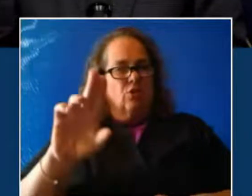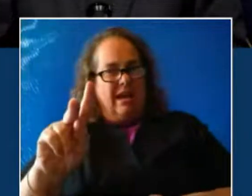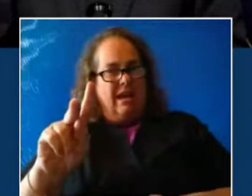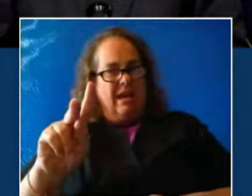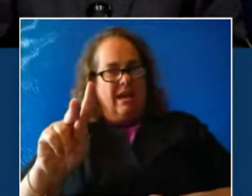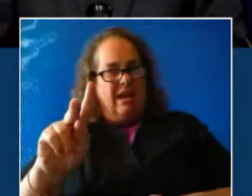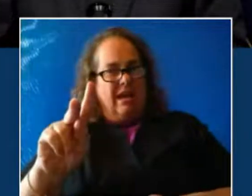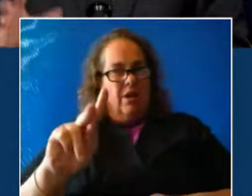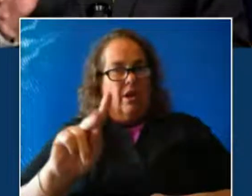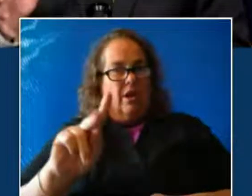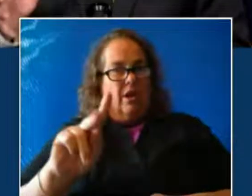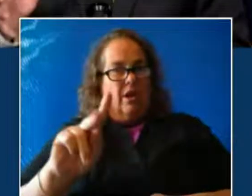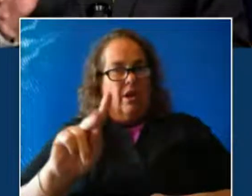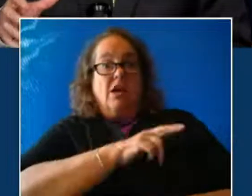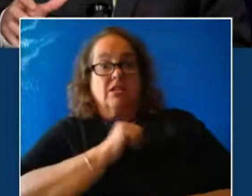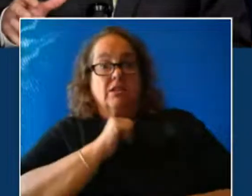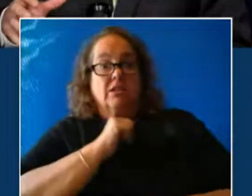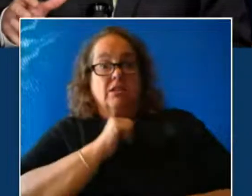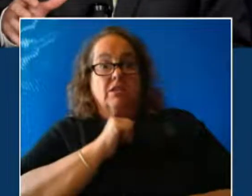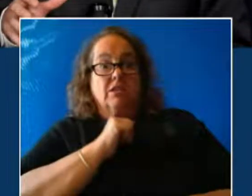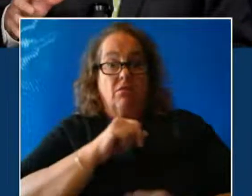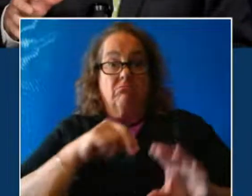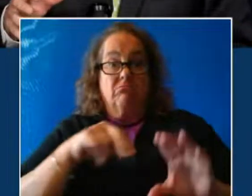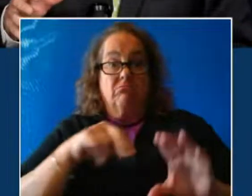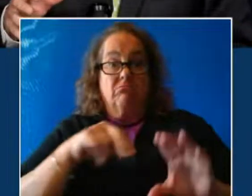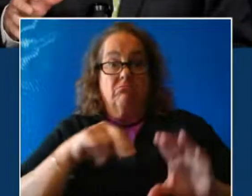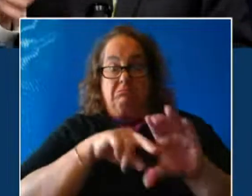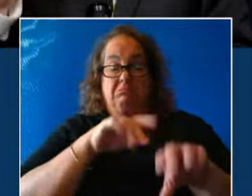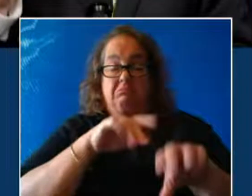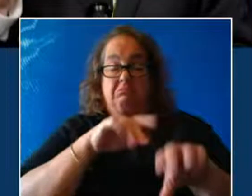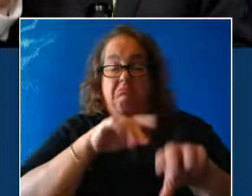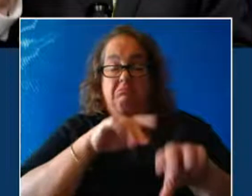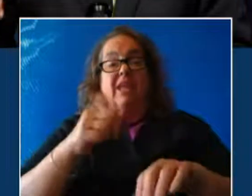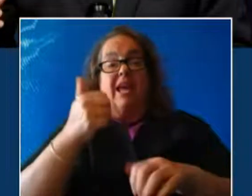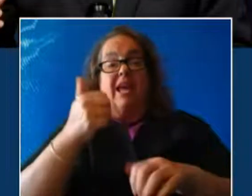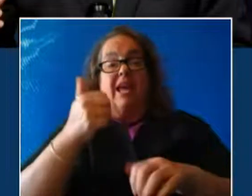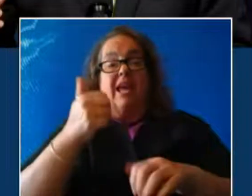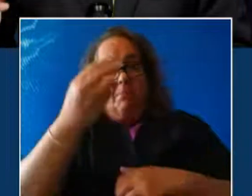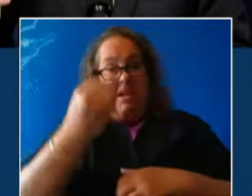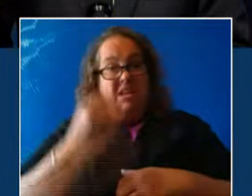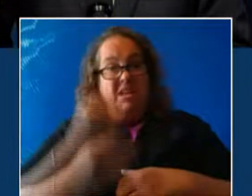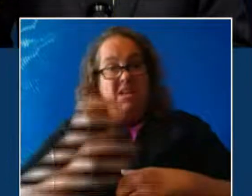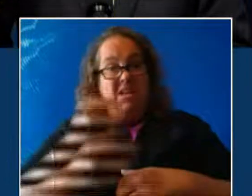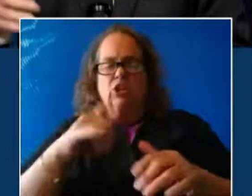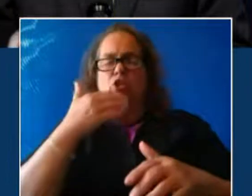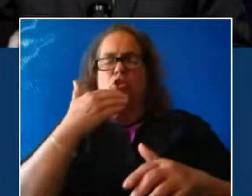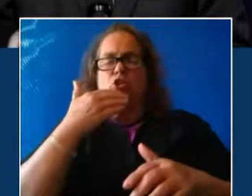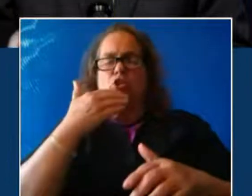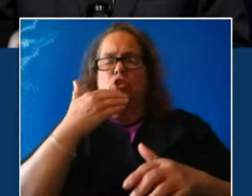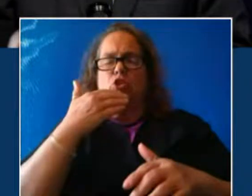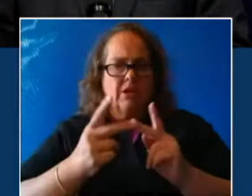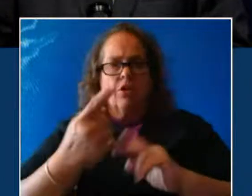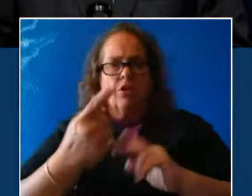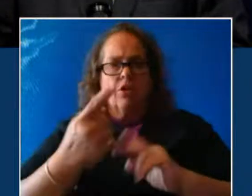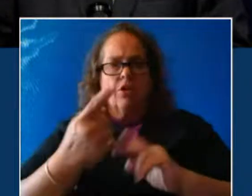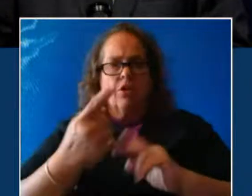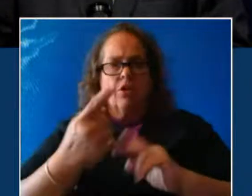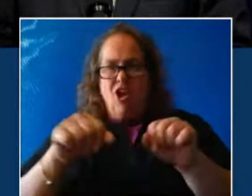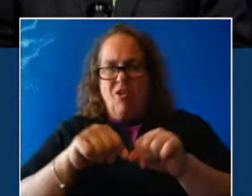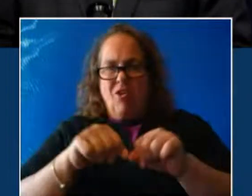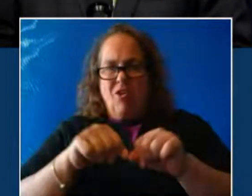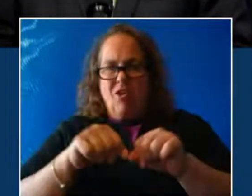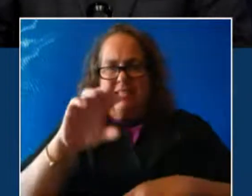Monday, still in a fairly good place. Only one area in the state that's in the red zone. They're in it for the ICU